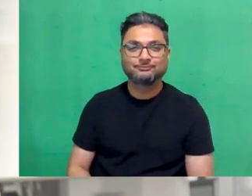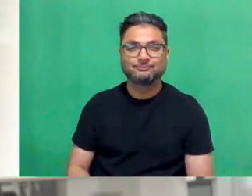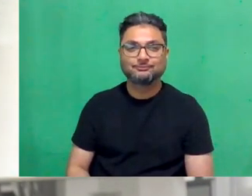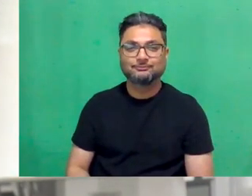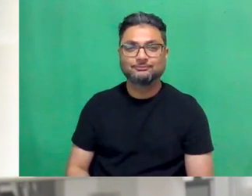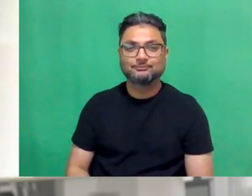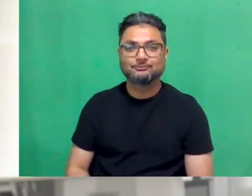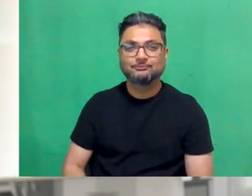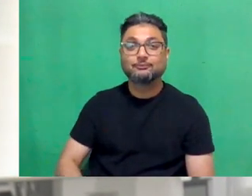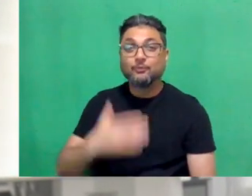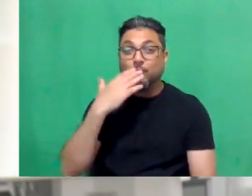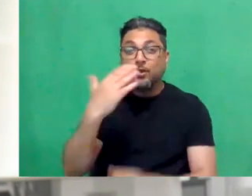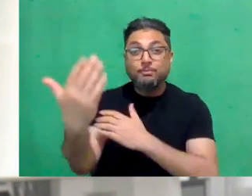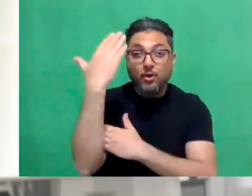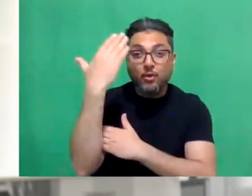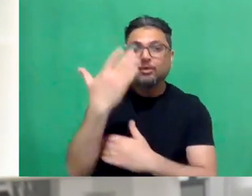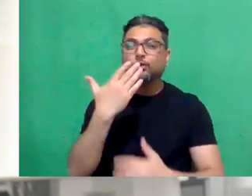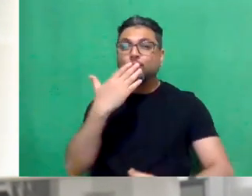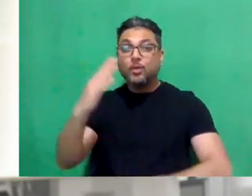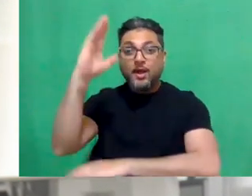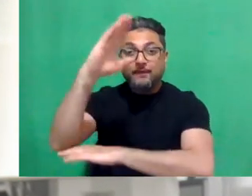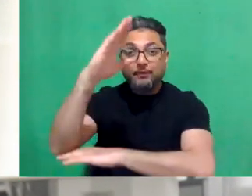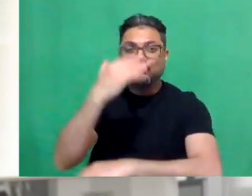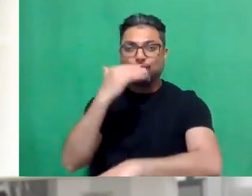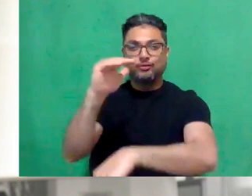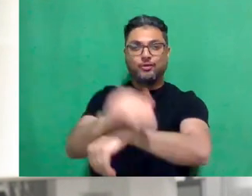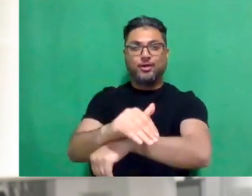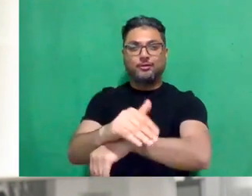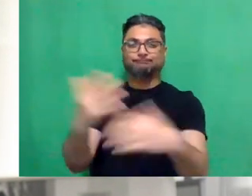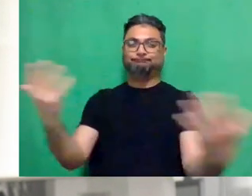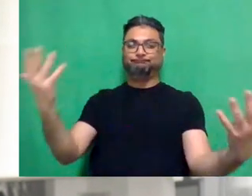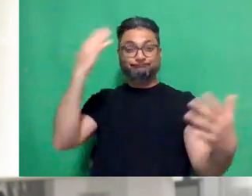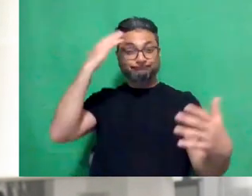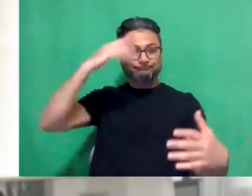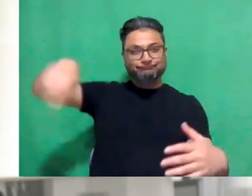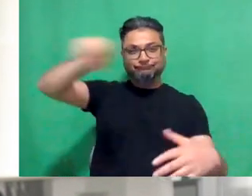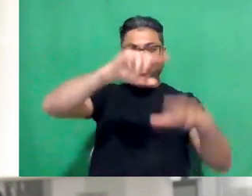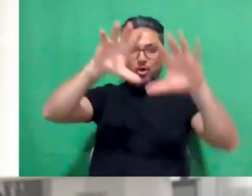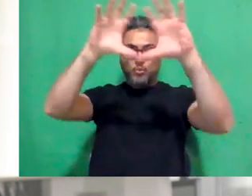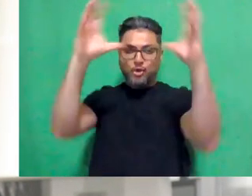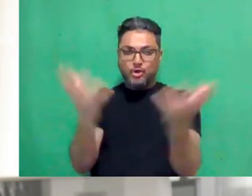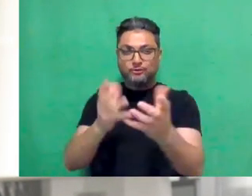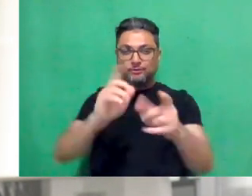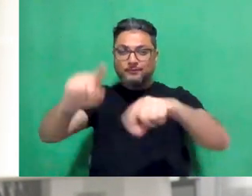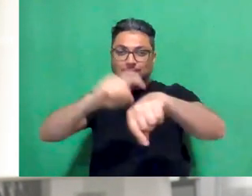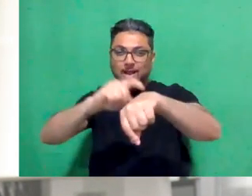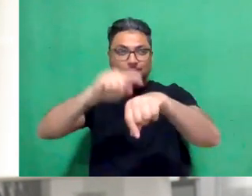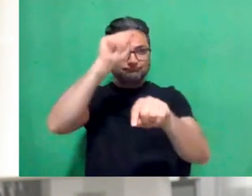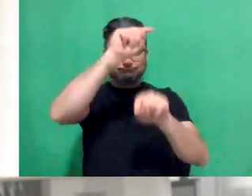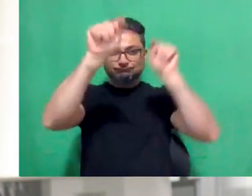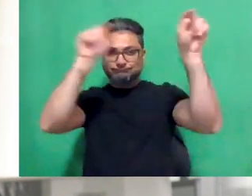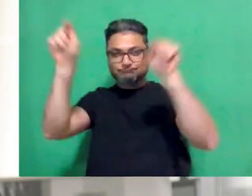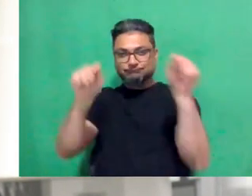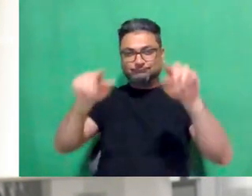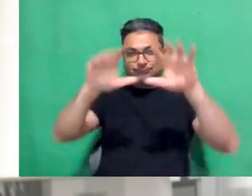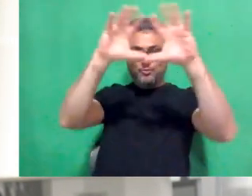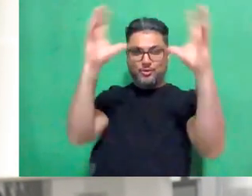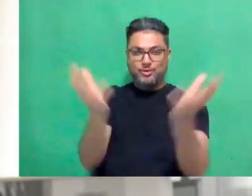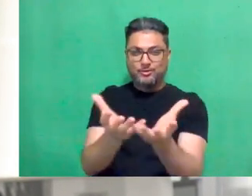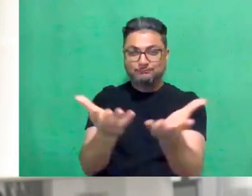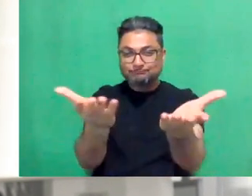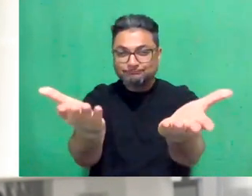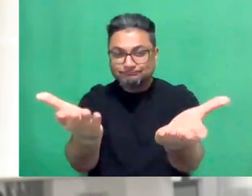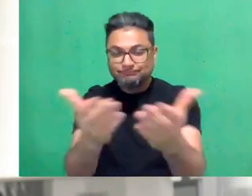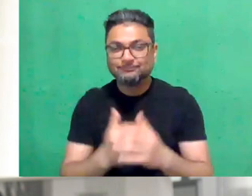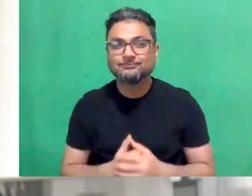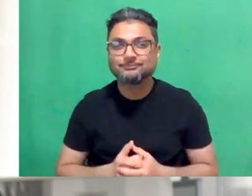Good morning, afternoon, or evening, as I know many of you may be joining us from different parts of the world. On behalf of everyone at